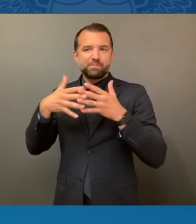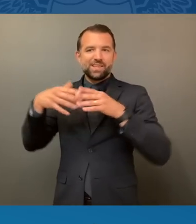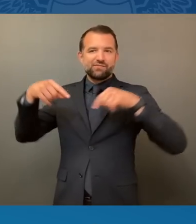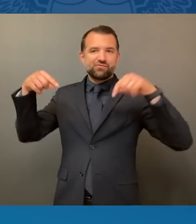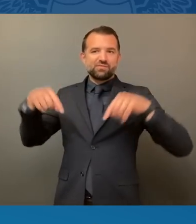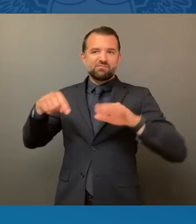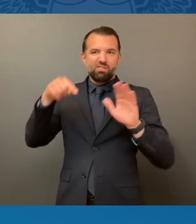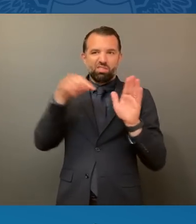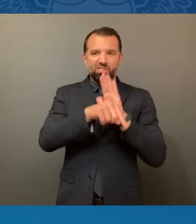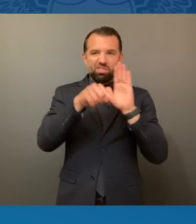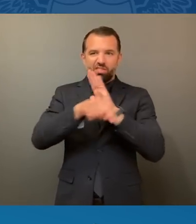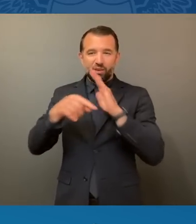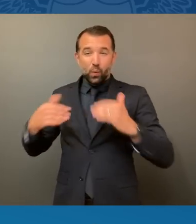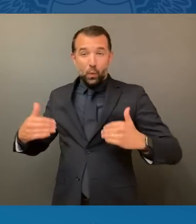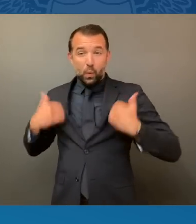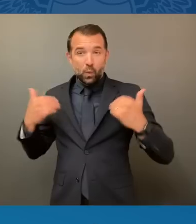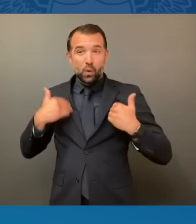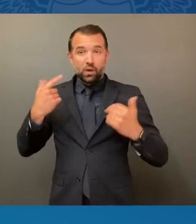every day.